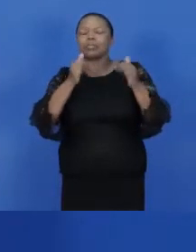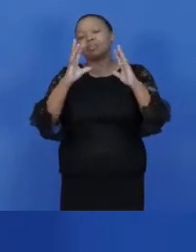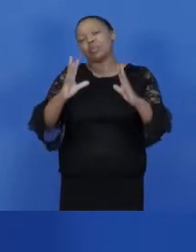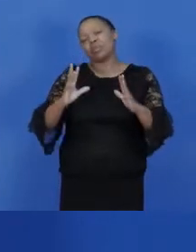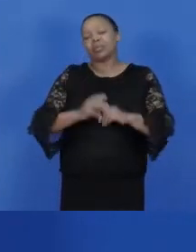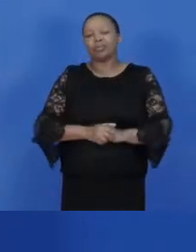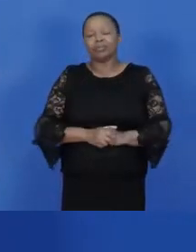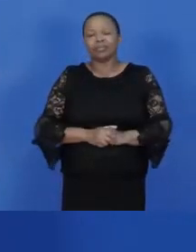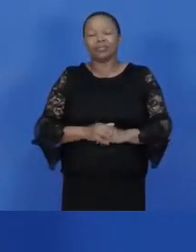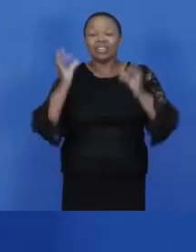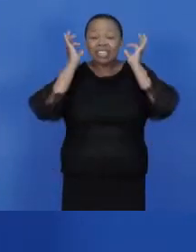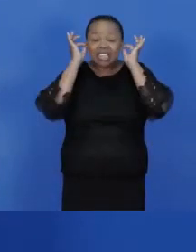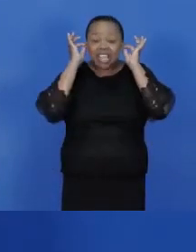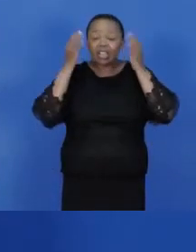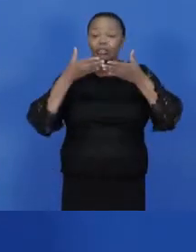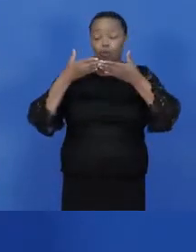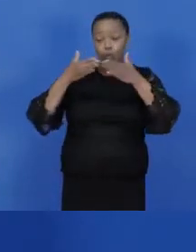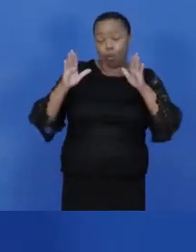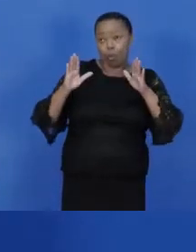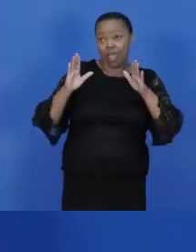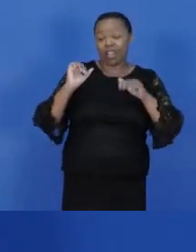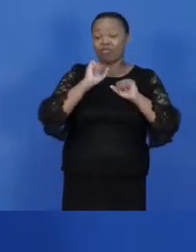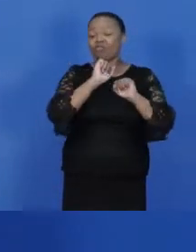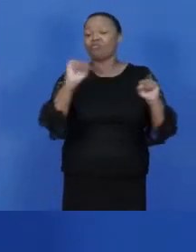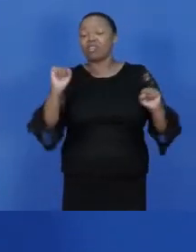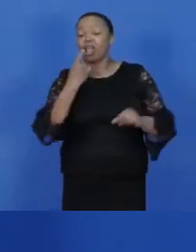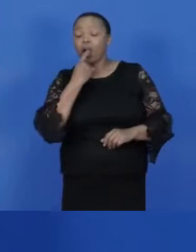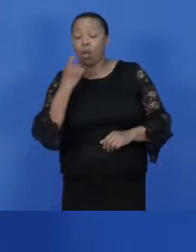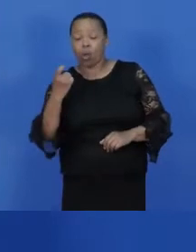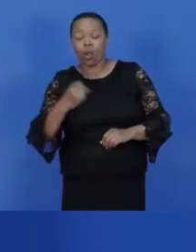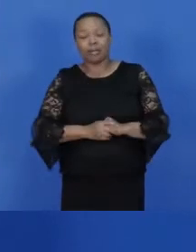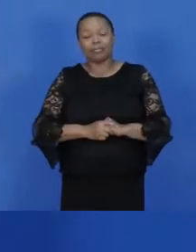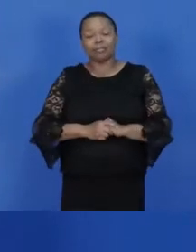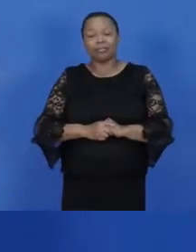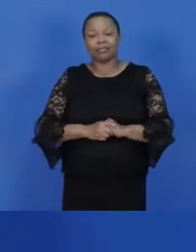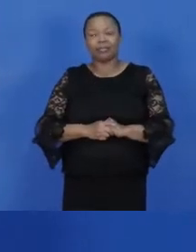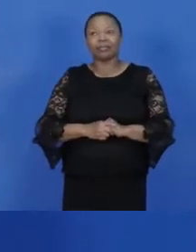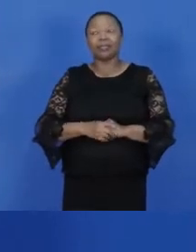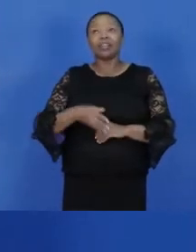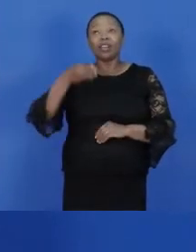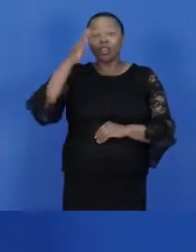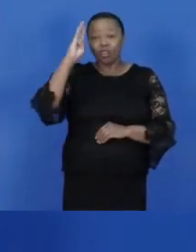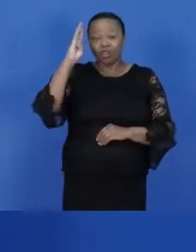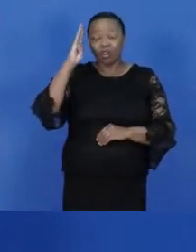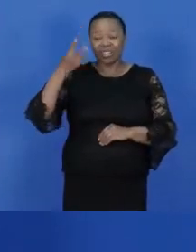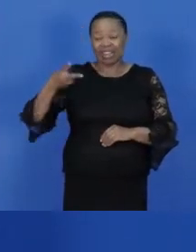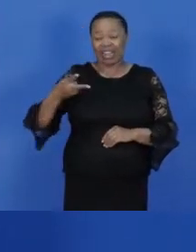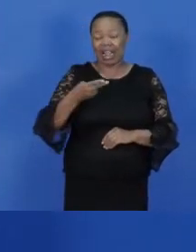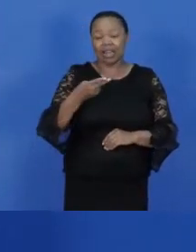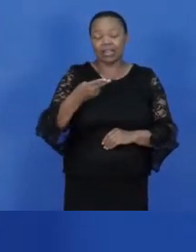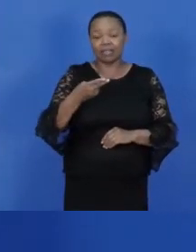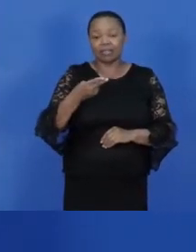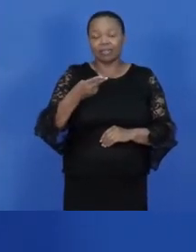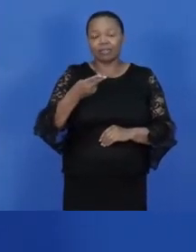are open to their cry. The face of the Lord is against those who do evil, to cut off the remembrance of them